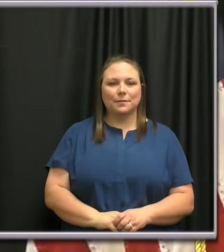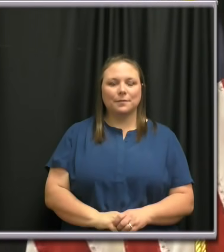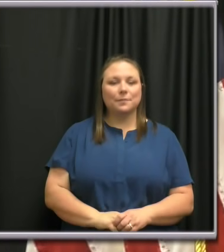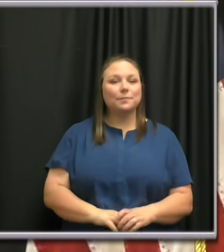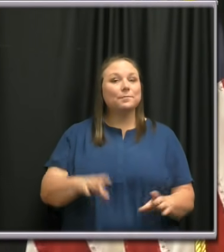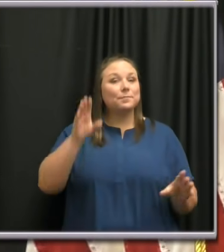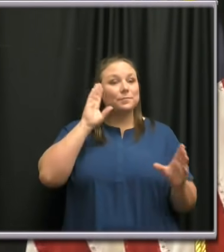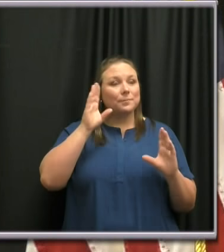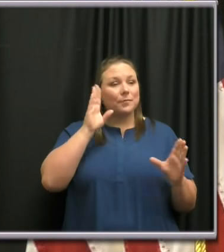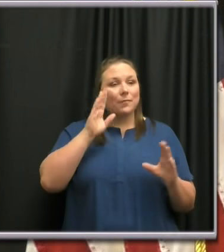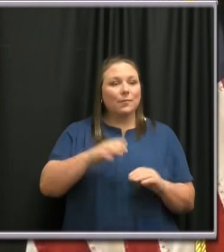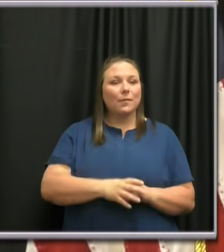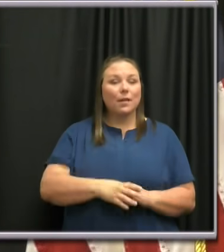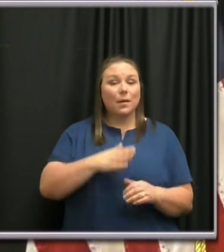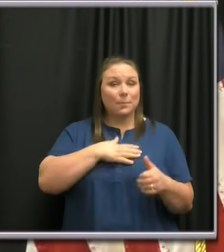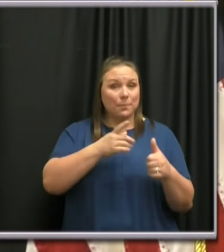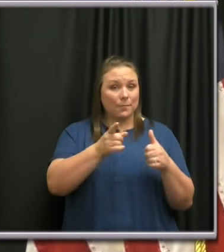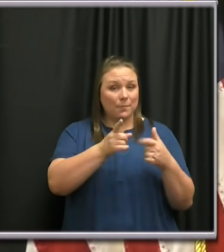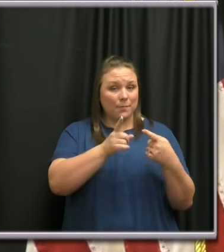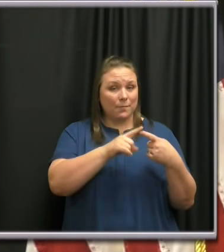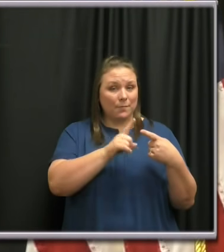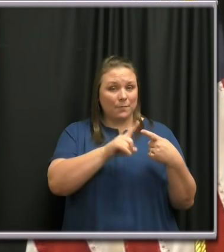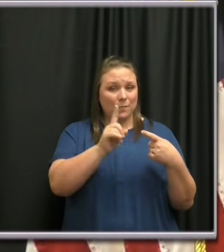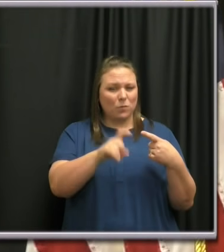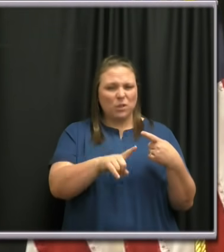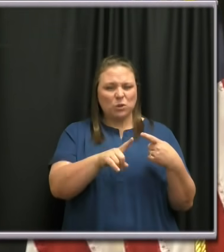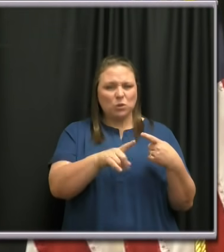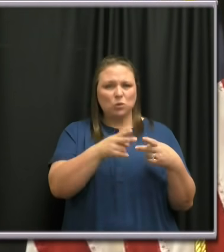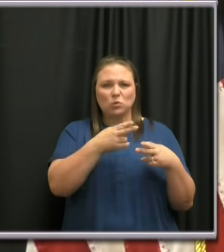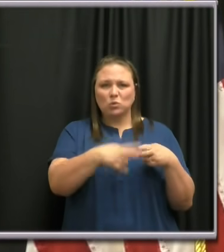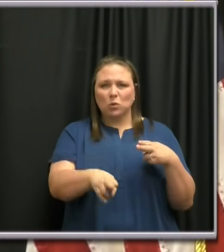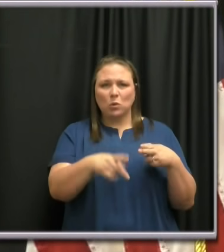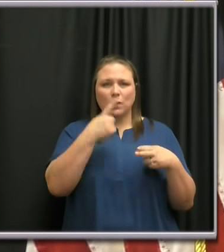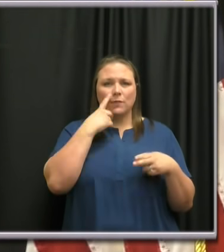Hi, my first question is just a small one for